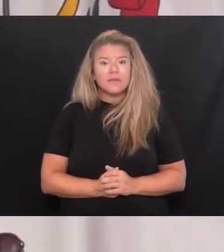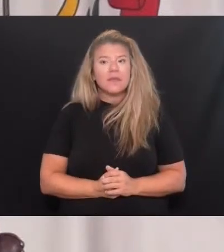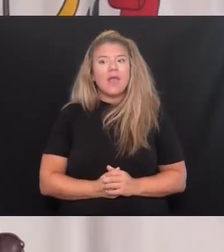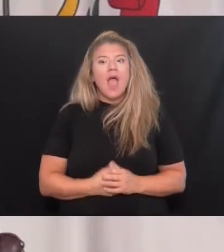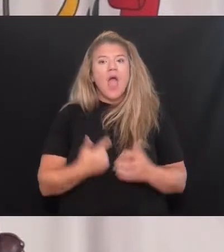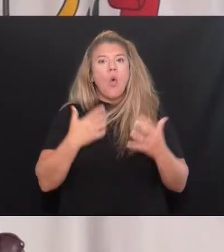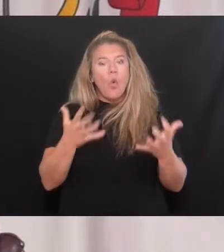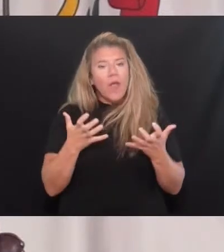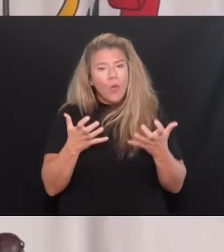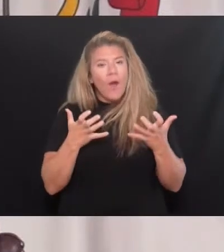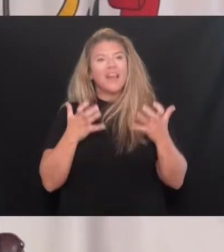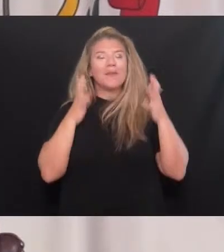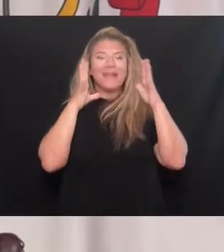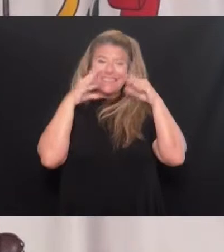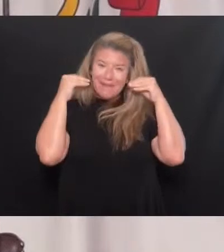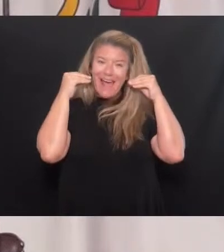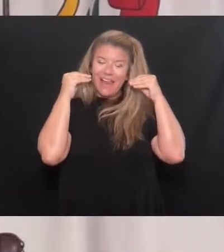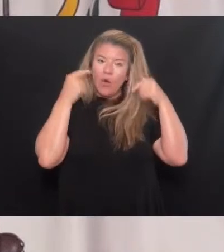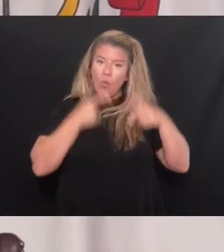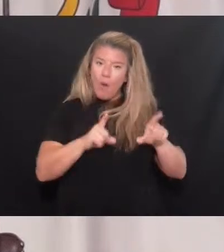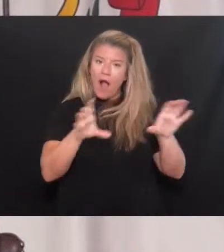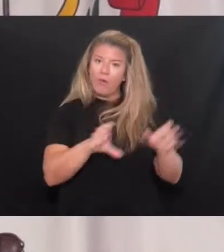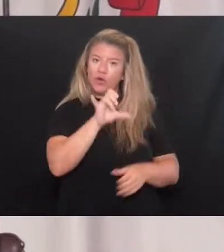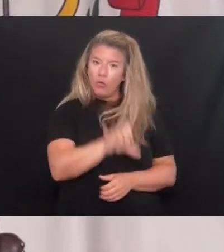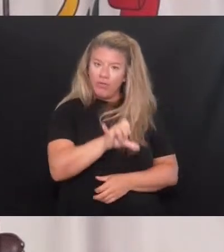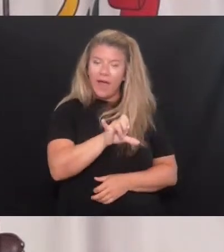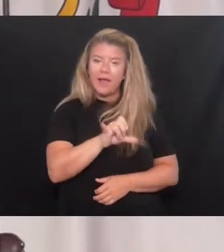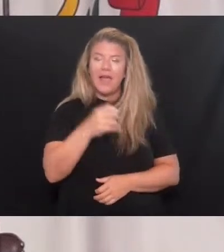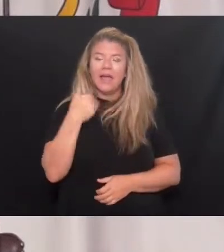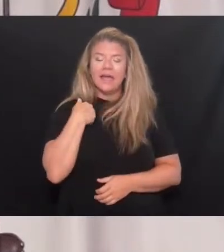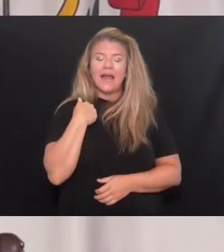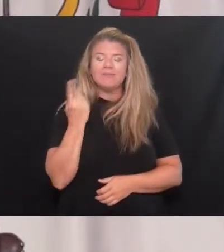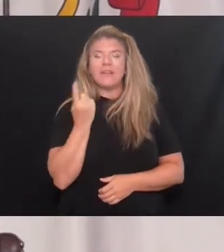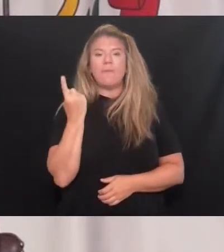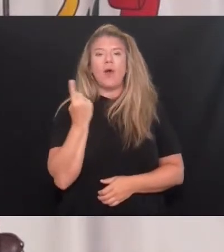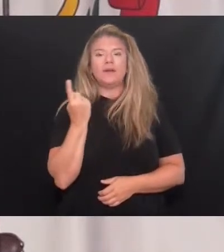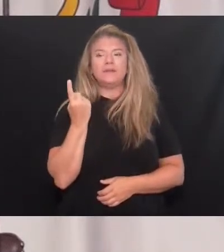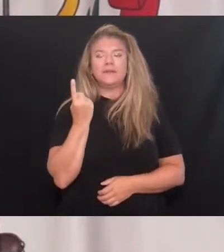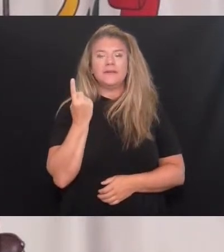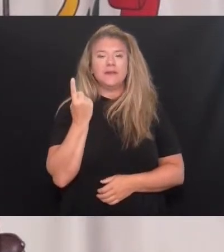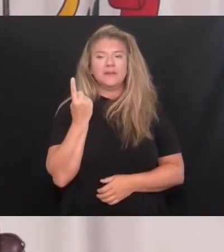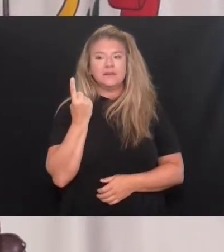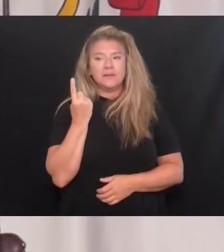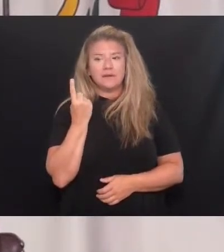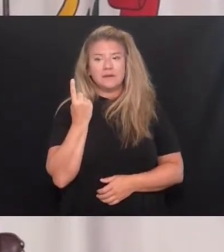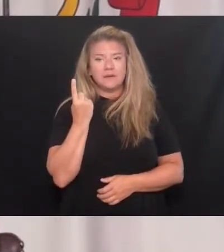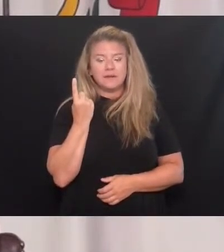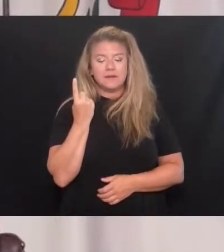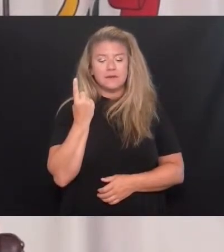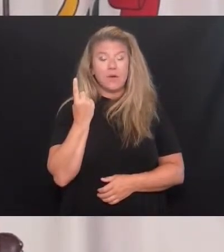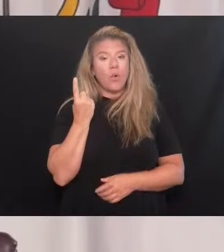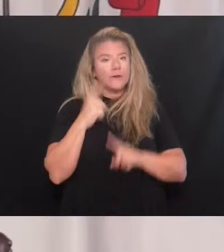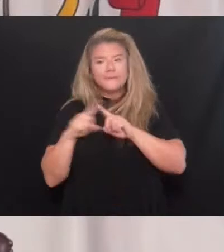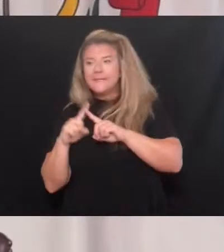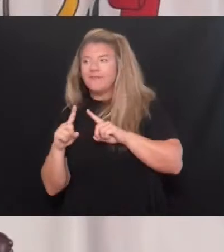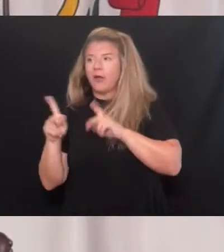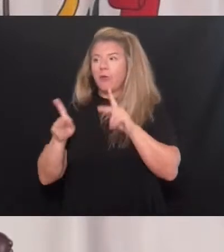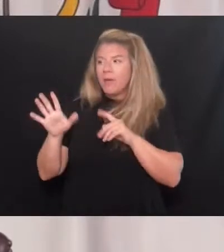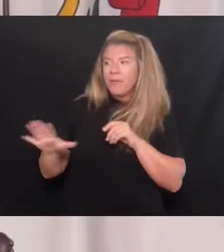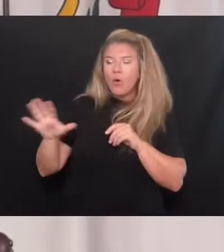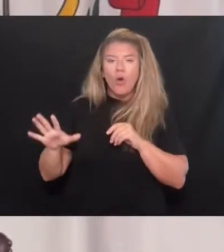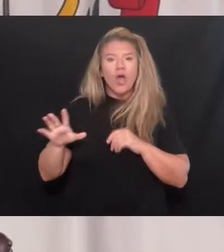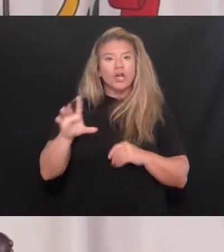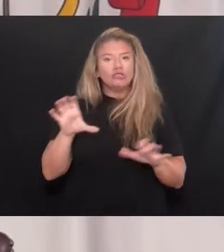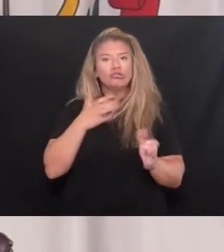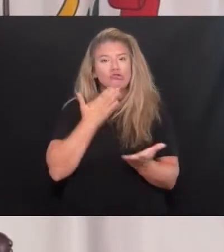to do it with a smile on our face and everything, and have somebody or somebodies do really,